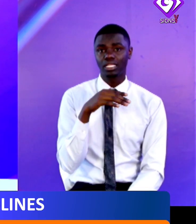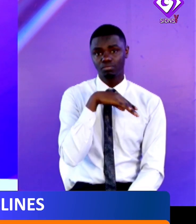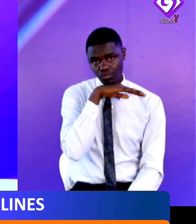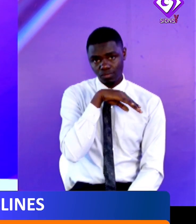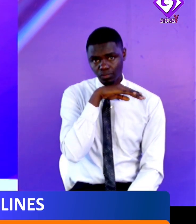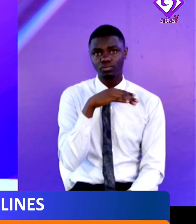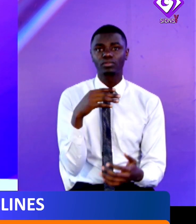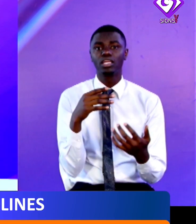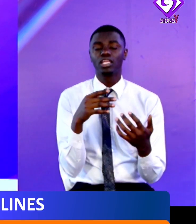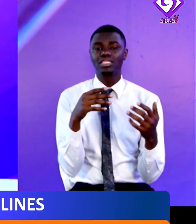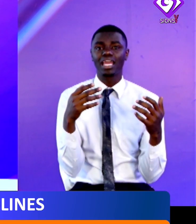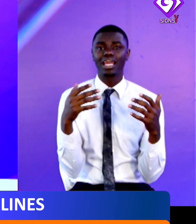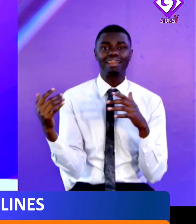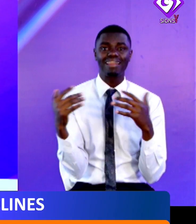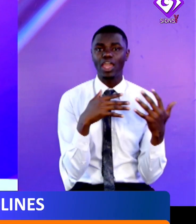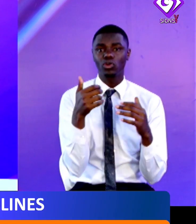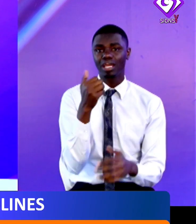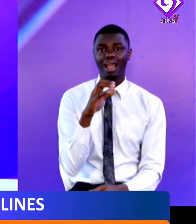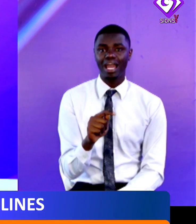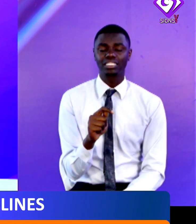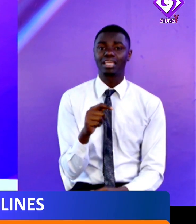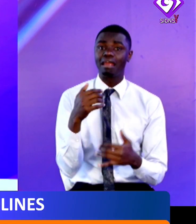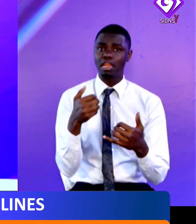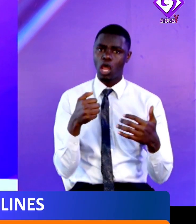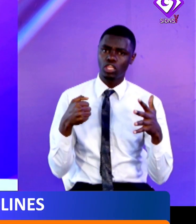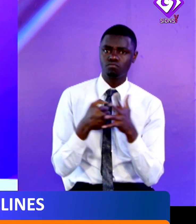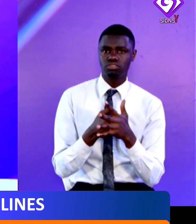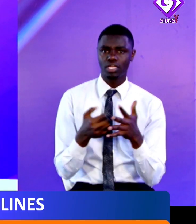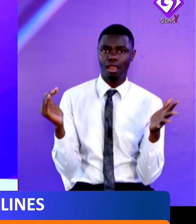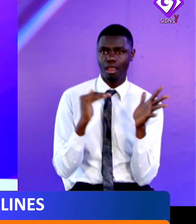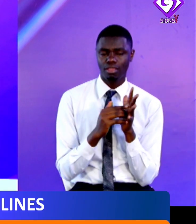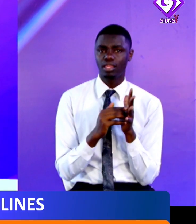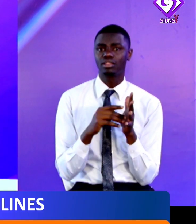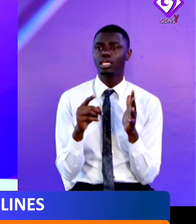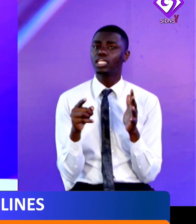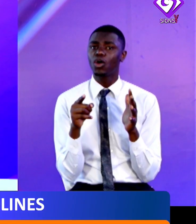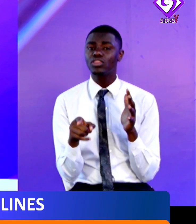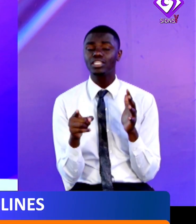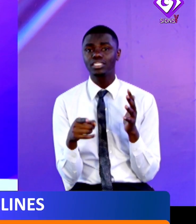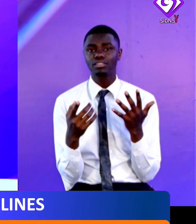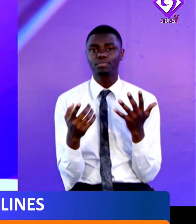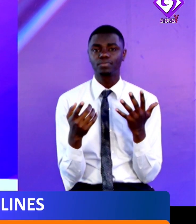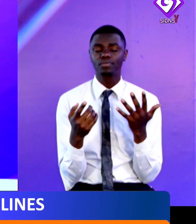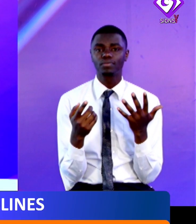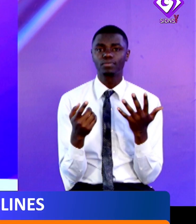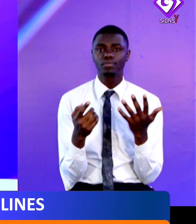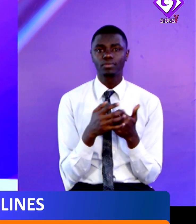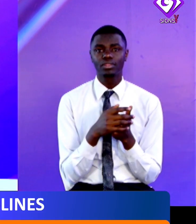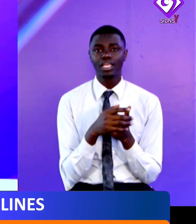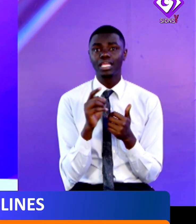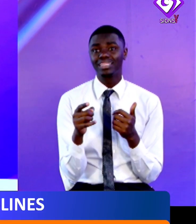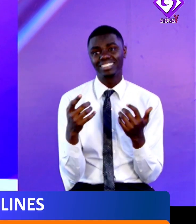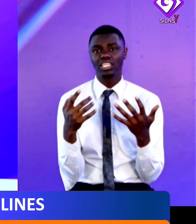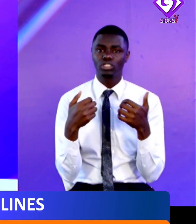Riot Act on the members of parliament, they have also hit back, and now it is a series of what is seemingly looking